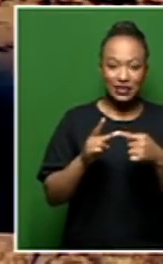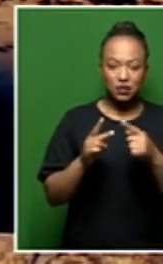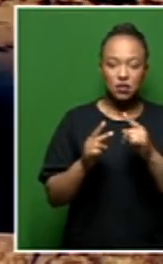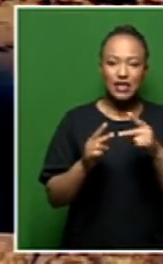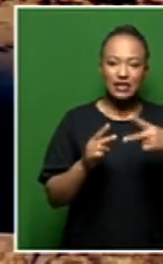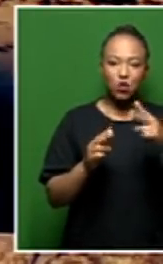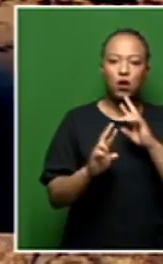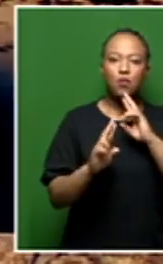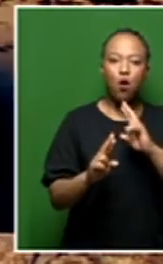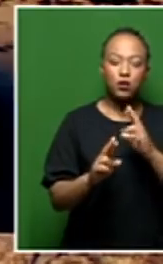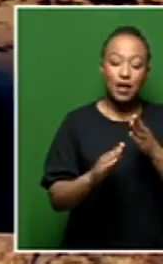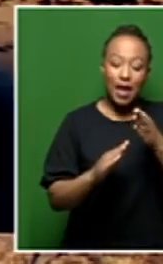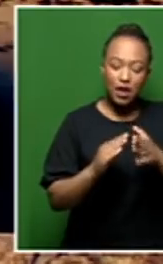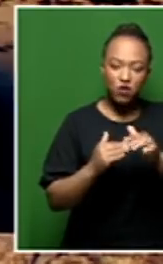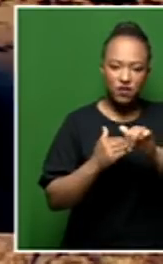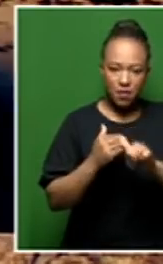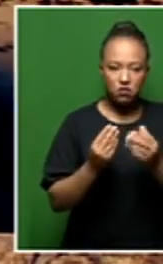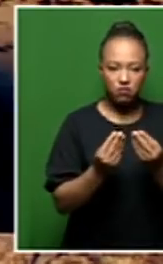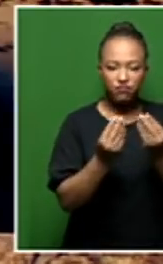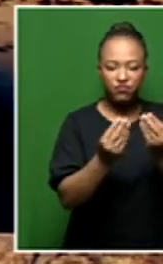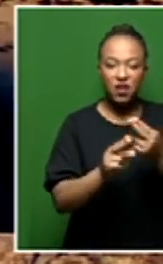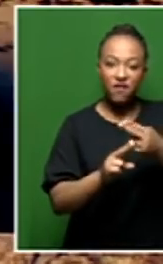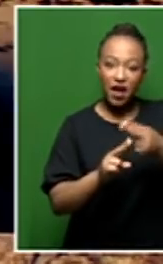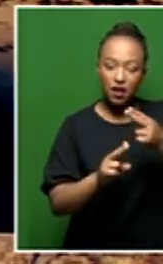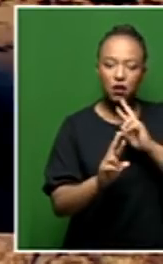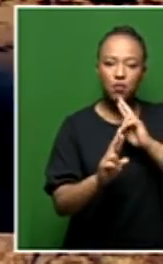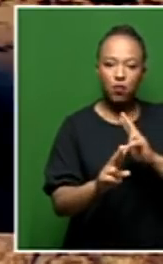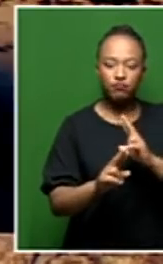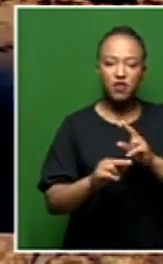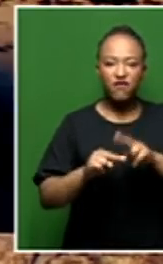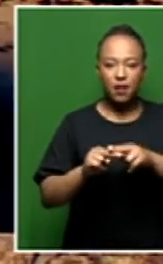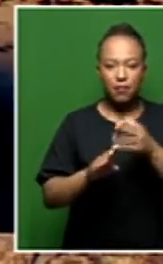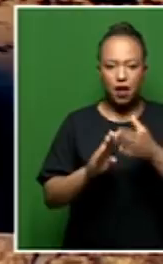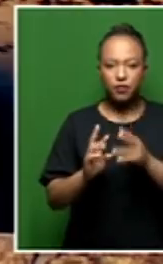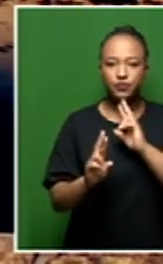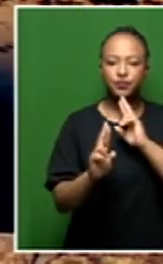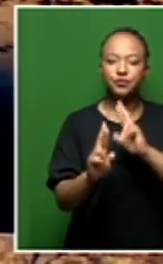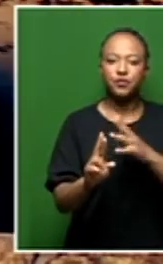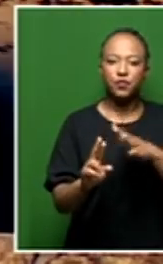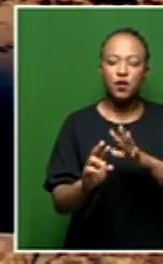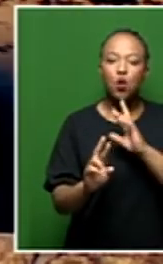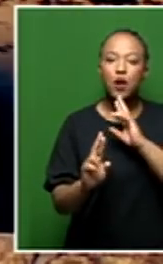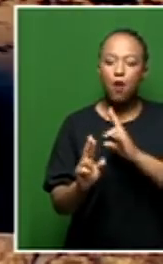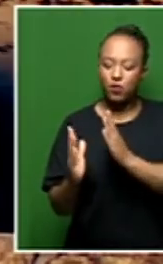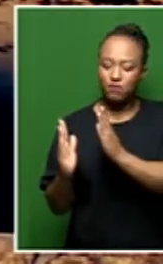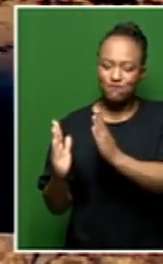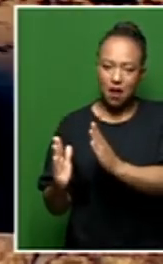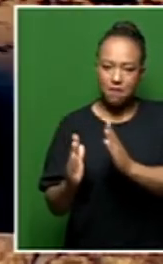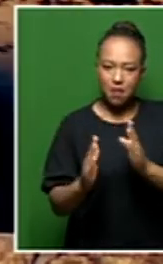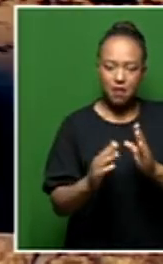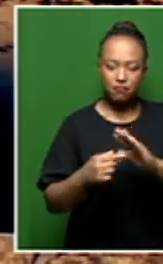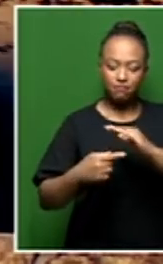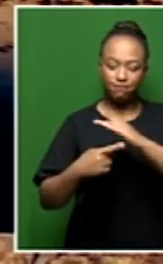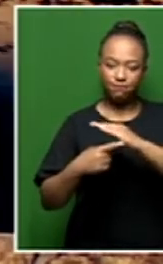end of the month and the final submission will be made at the end of February. Now, the report is categorized into three parts, with